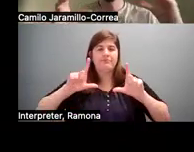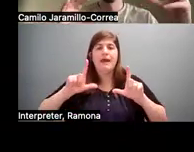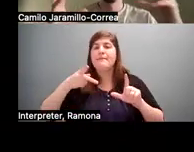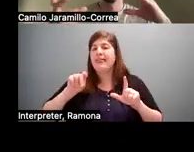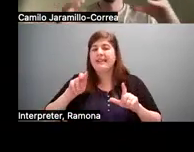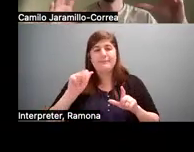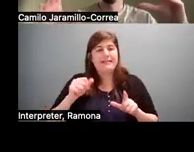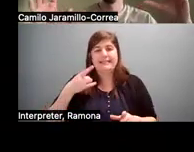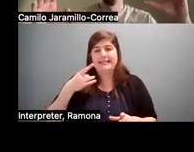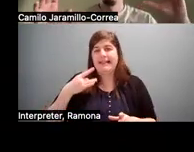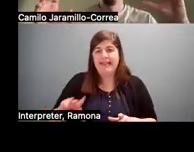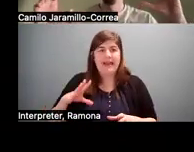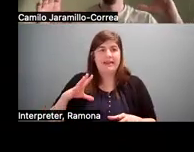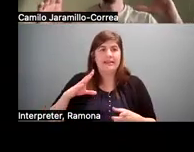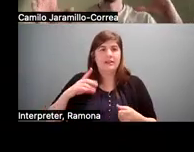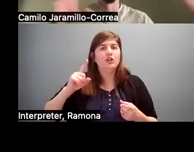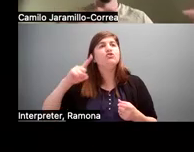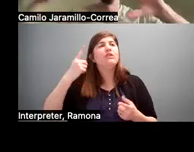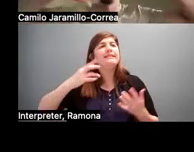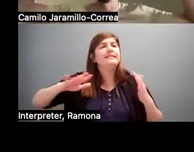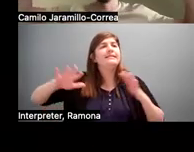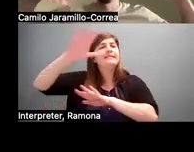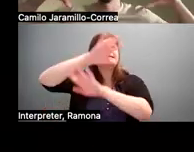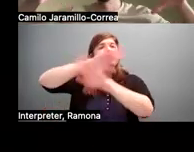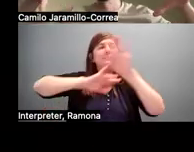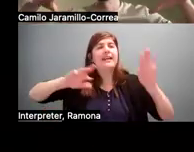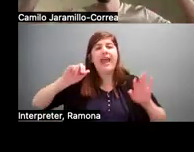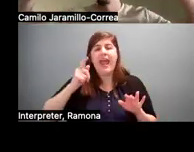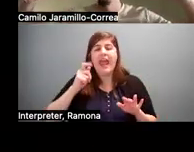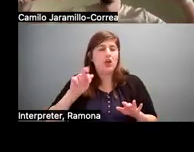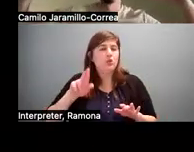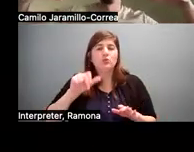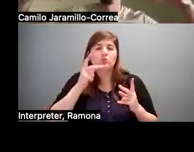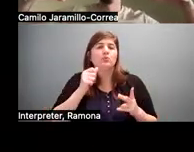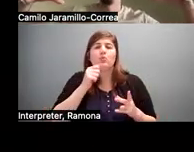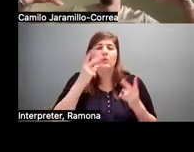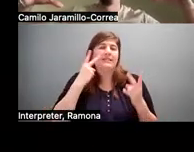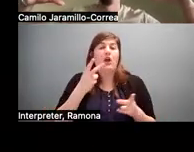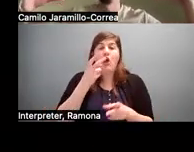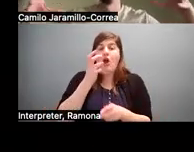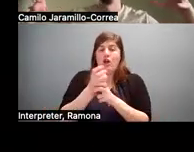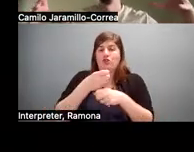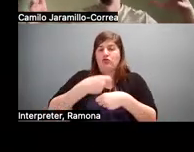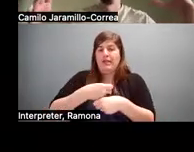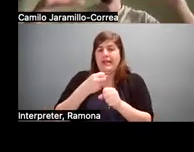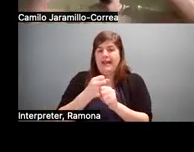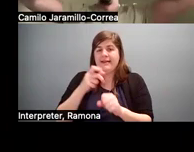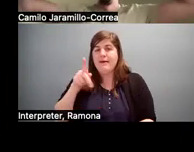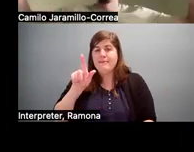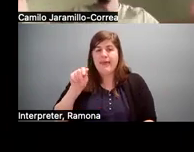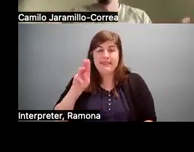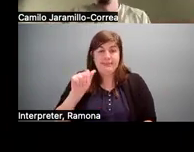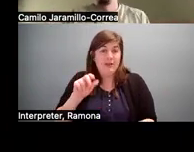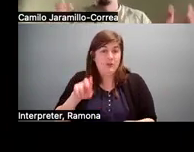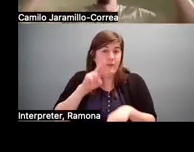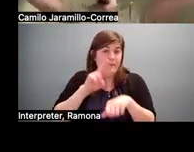like existing in air. That's why you don't see plasma just like floating around. It's like very hard to create a plasma normally. And so one way we